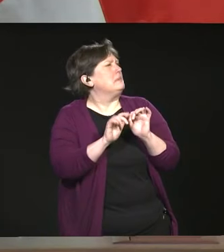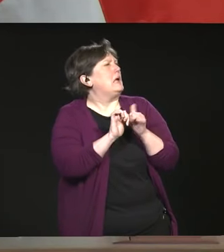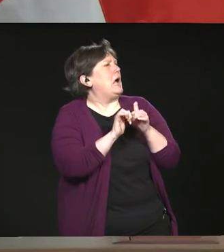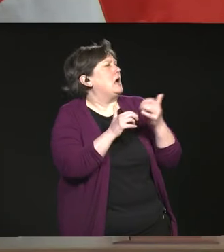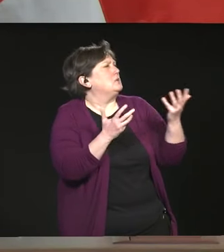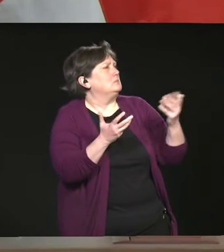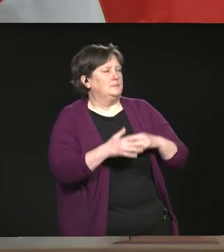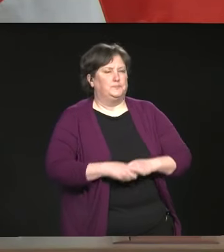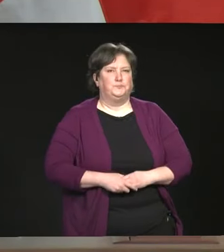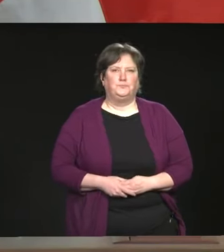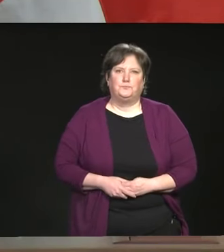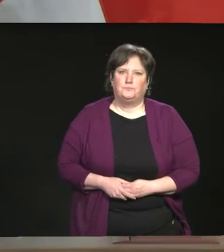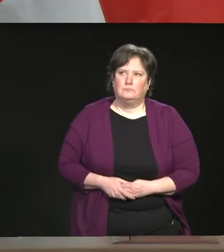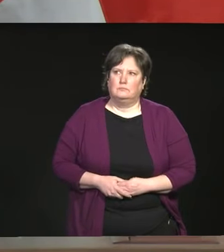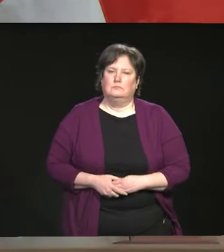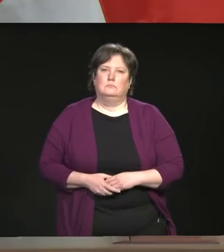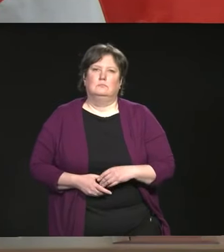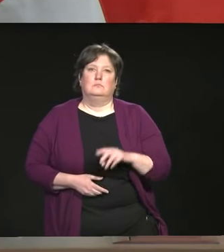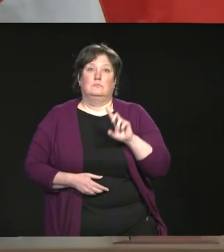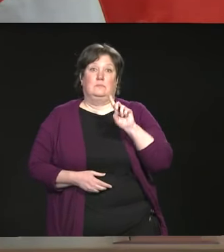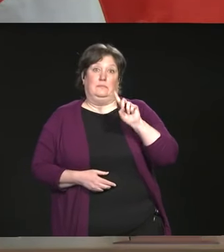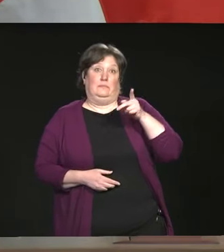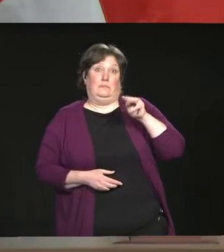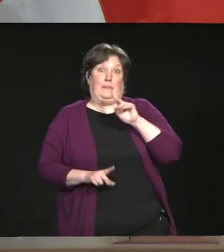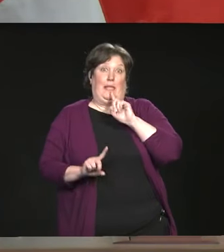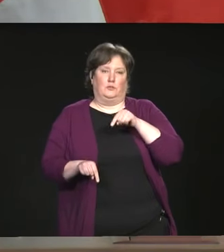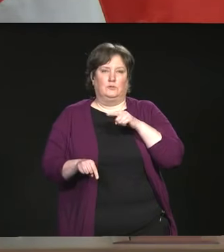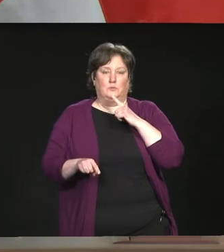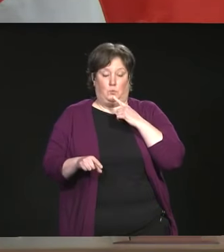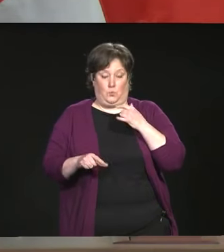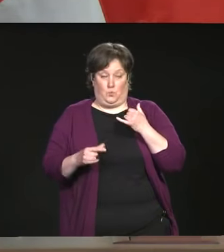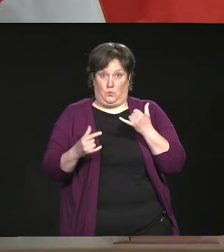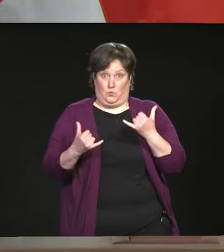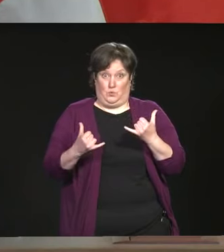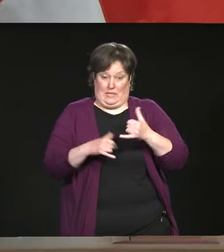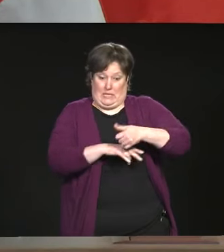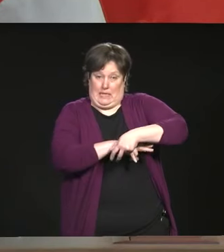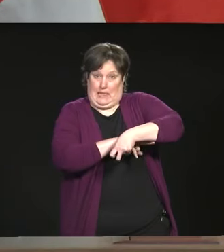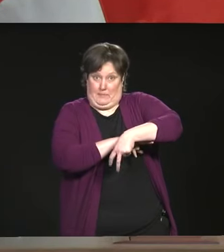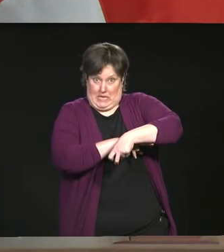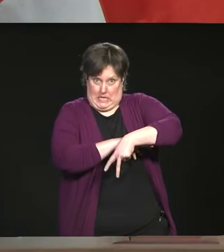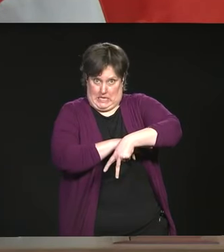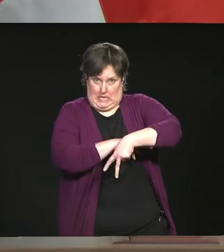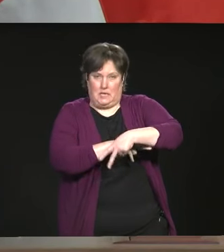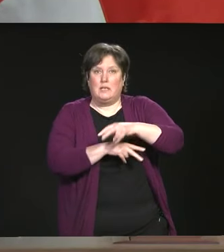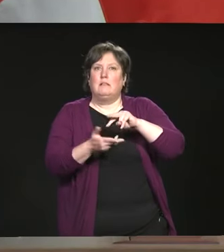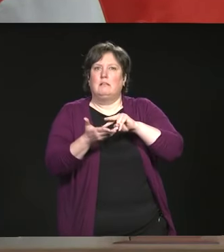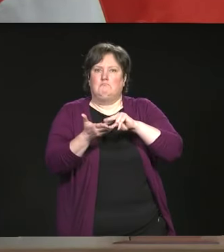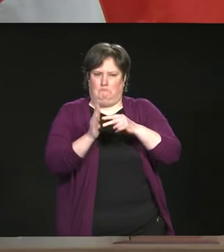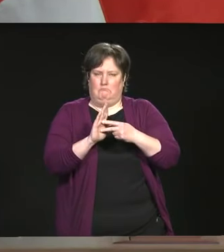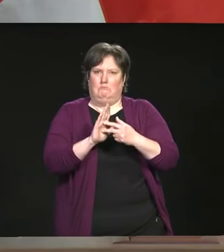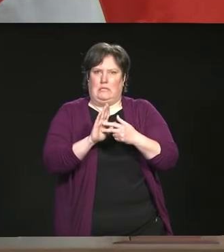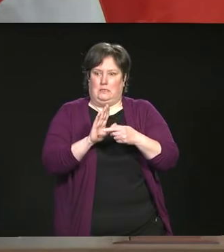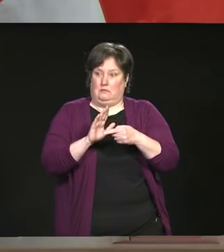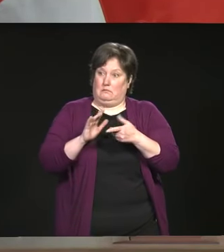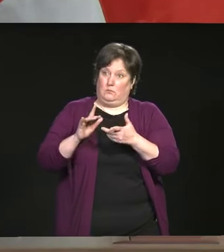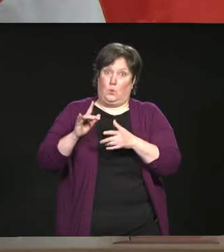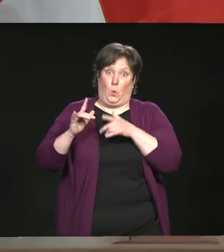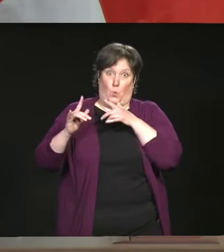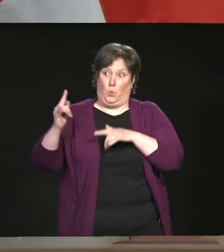It will, from midnight tonight, be a legal obligation of people entering Canada